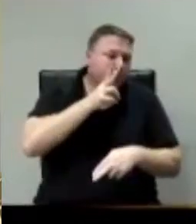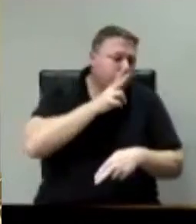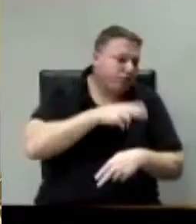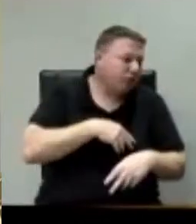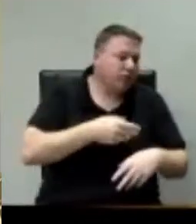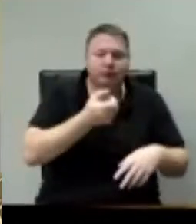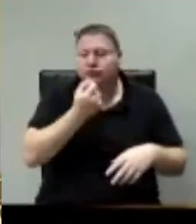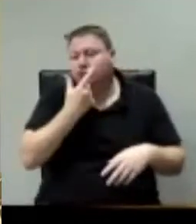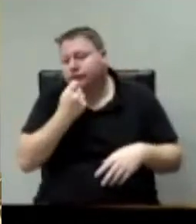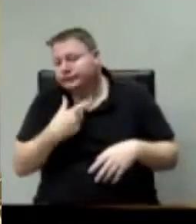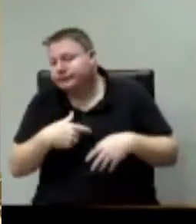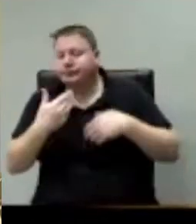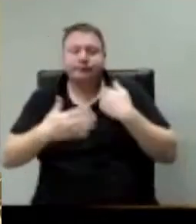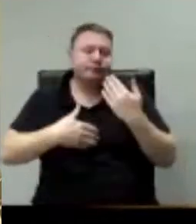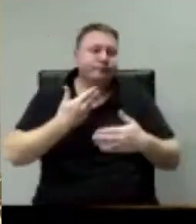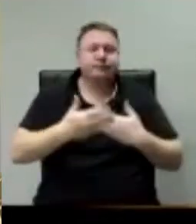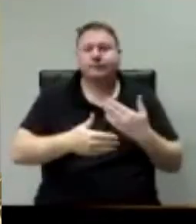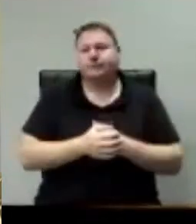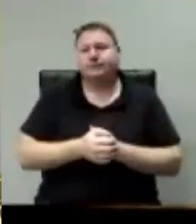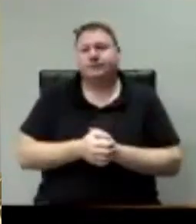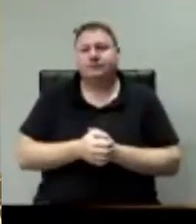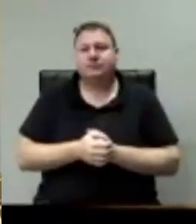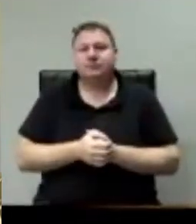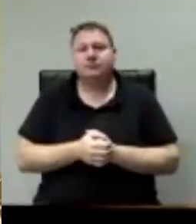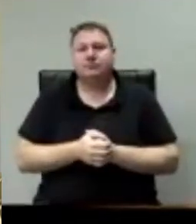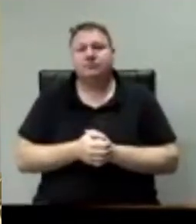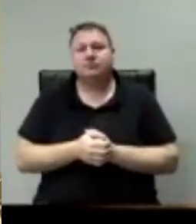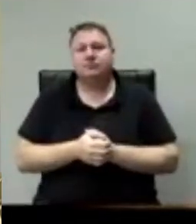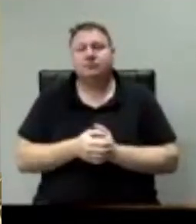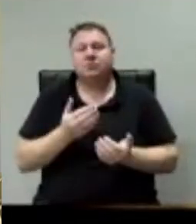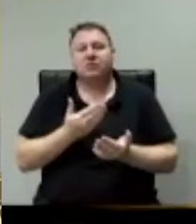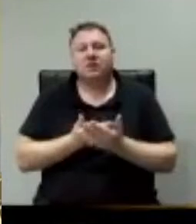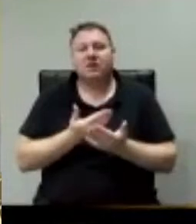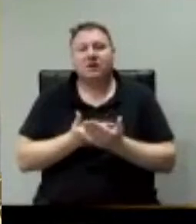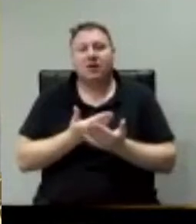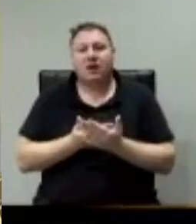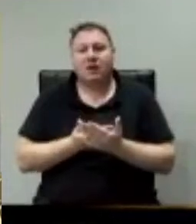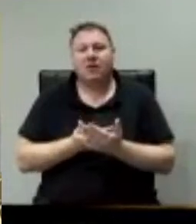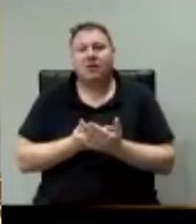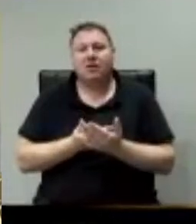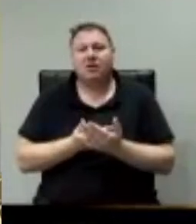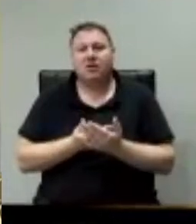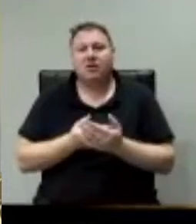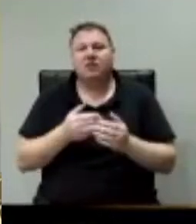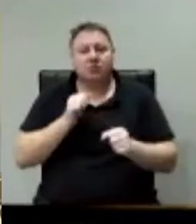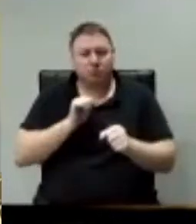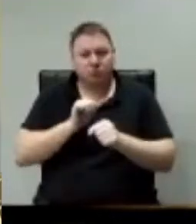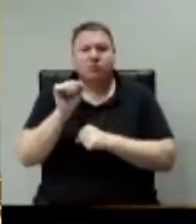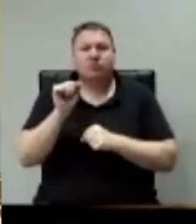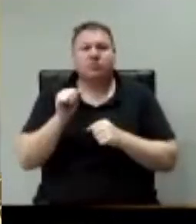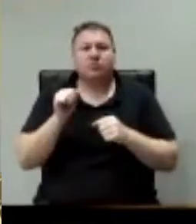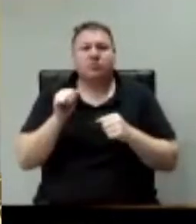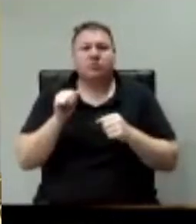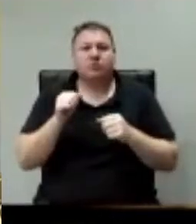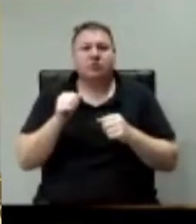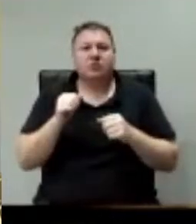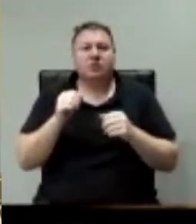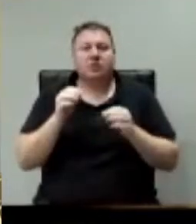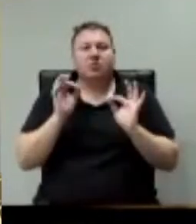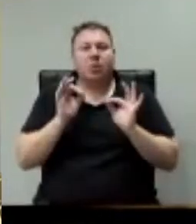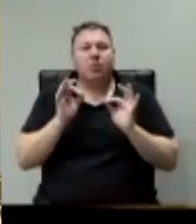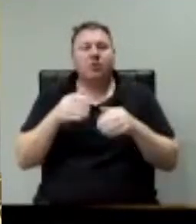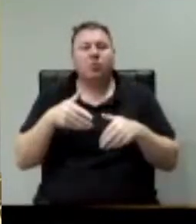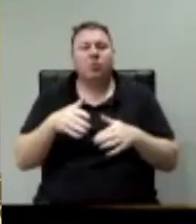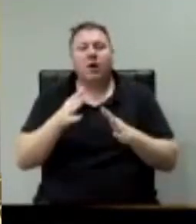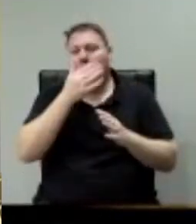and doing drugs and all of these things. They can be mitigated, they can be prevented with the appropriate